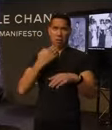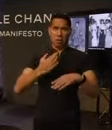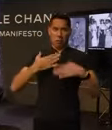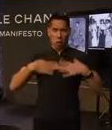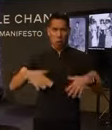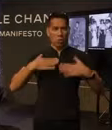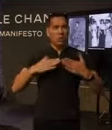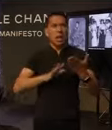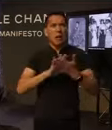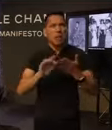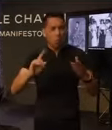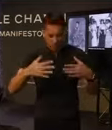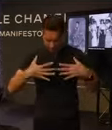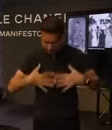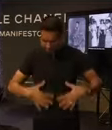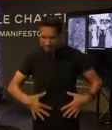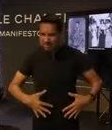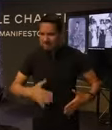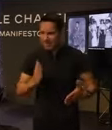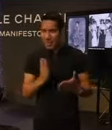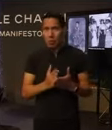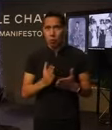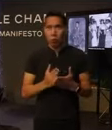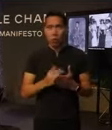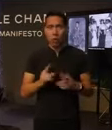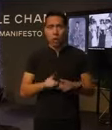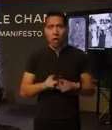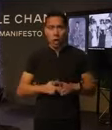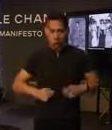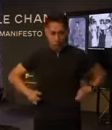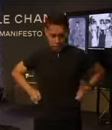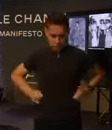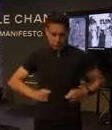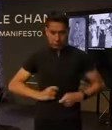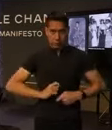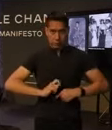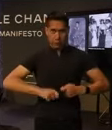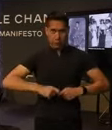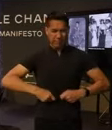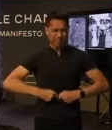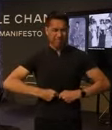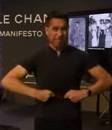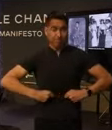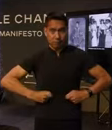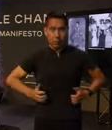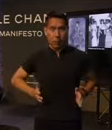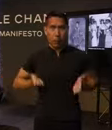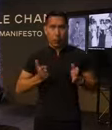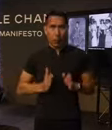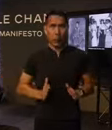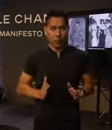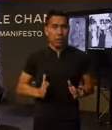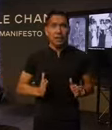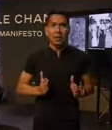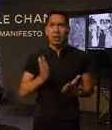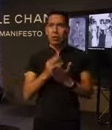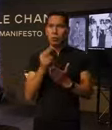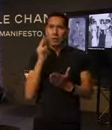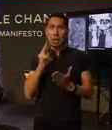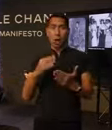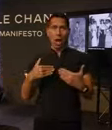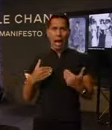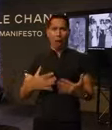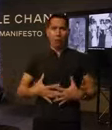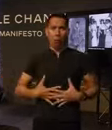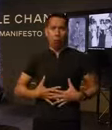that they were wearing these extremely restrictive corsets. We often read about the health implications of